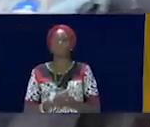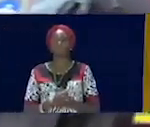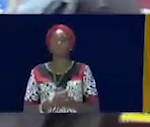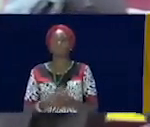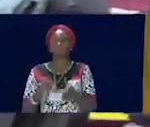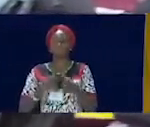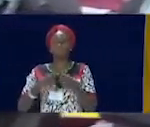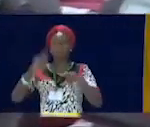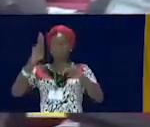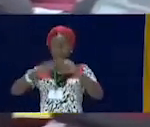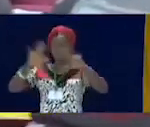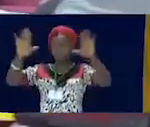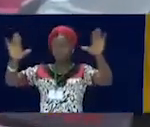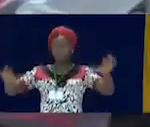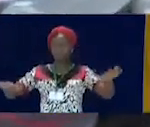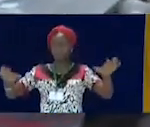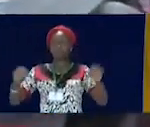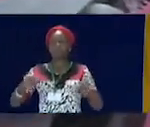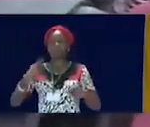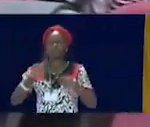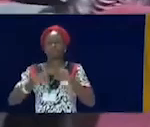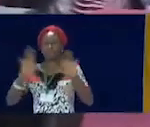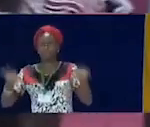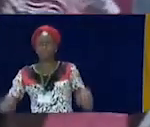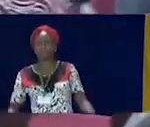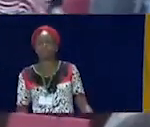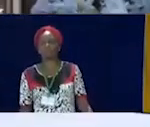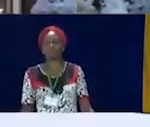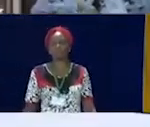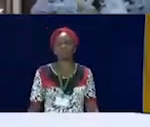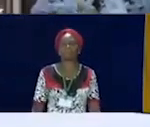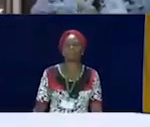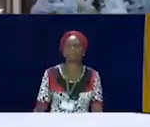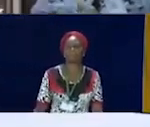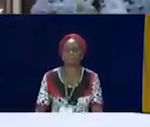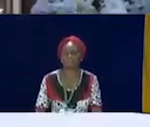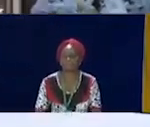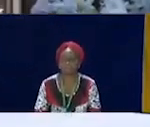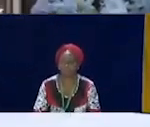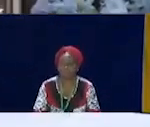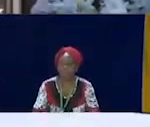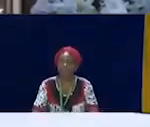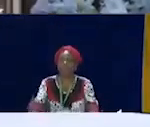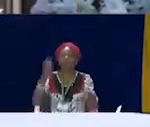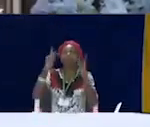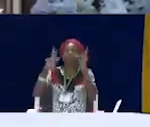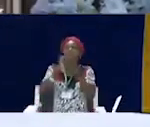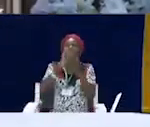And then you may please be seated, except those who are children of April.